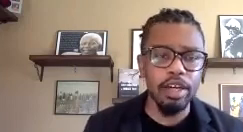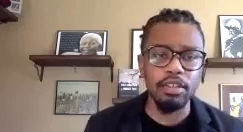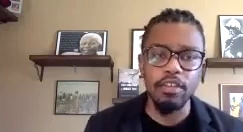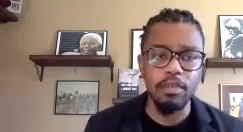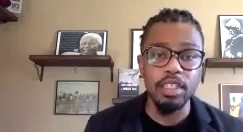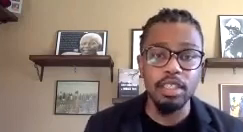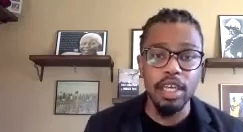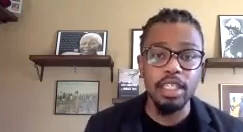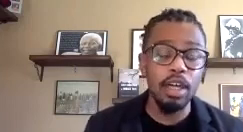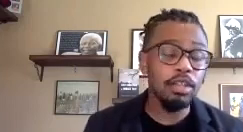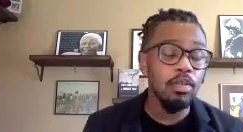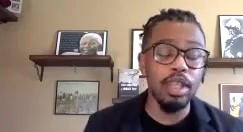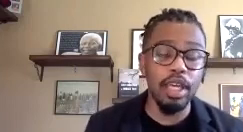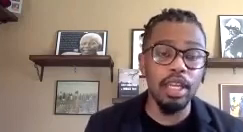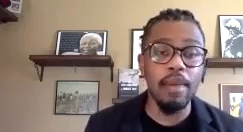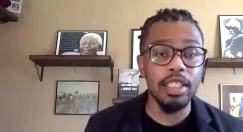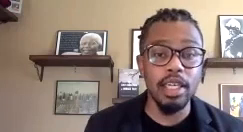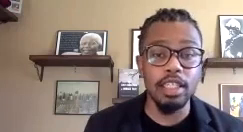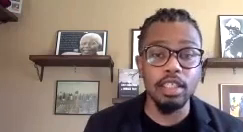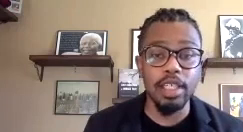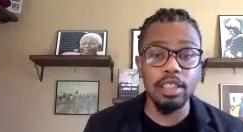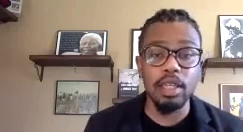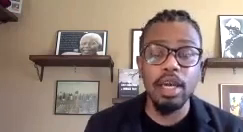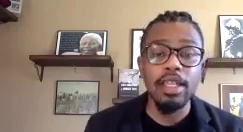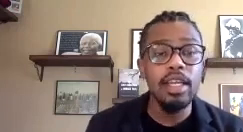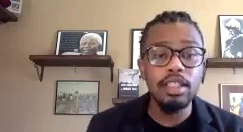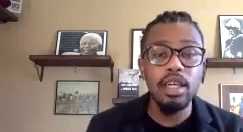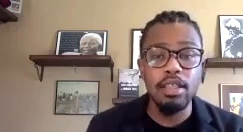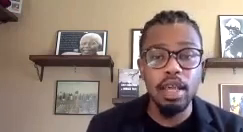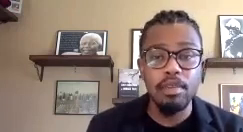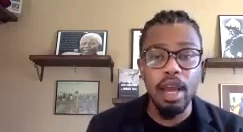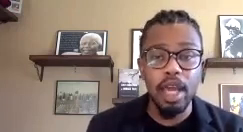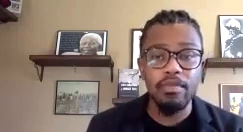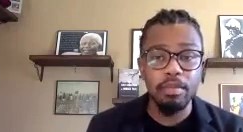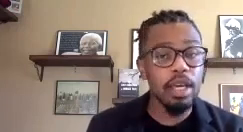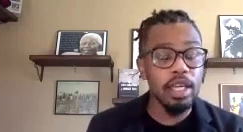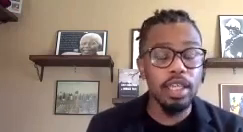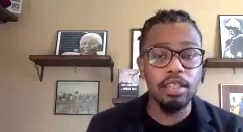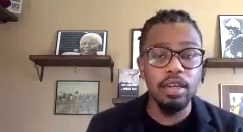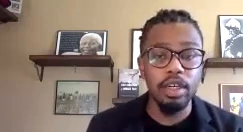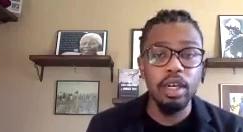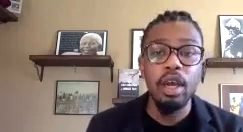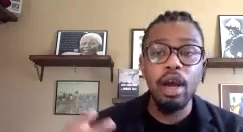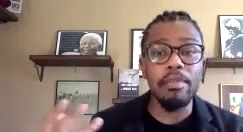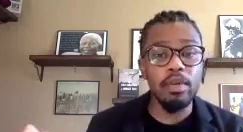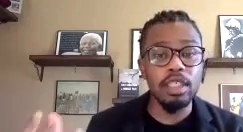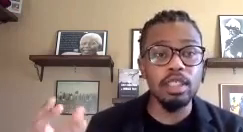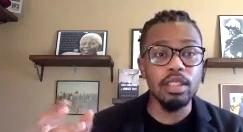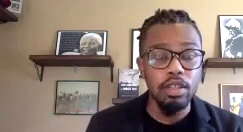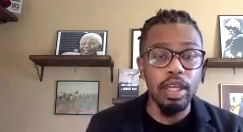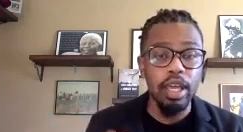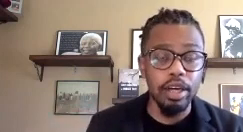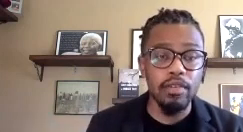of care and transformational change, also within education spaces. The initial concept came from, again, chattel slavery, in